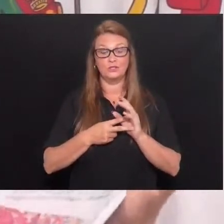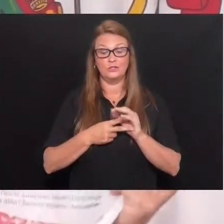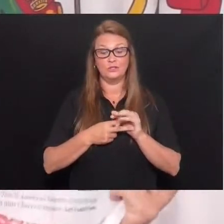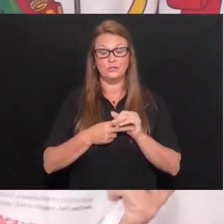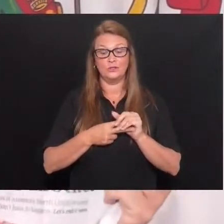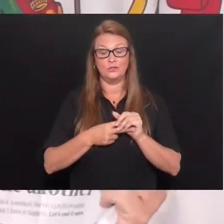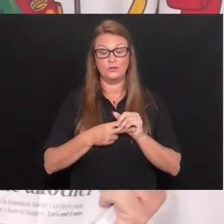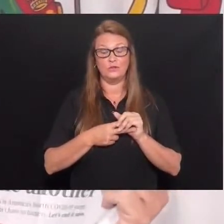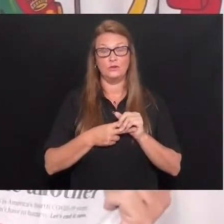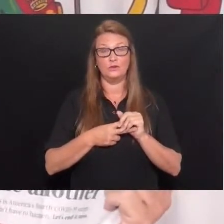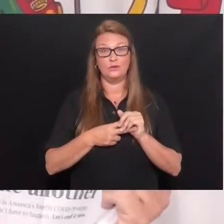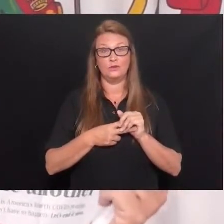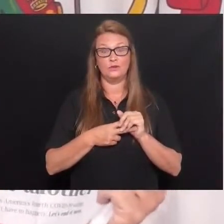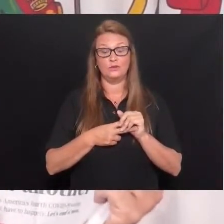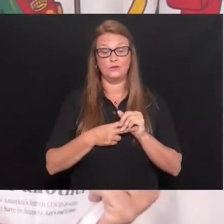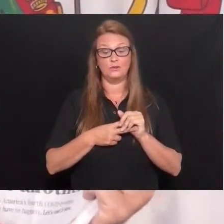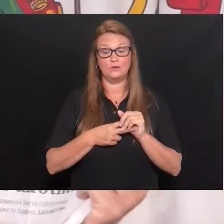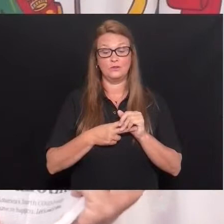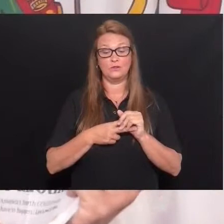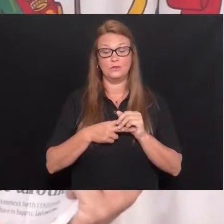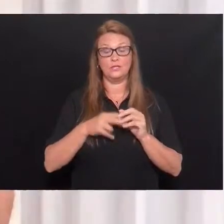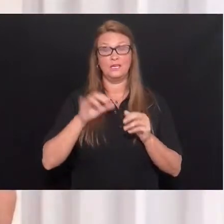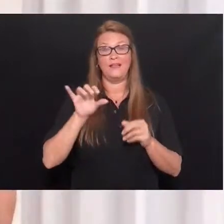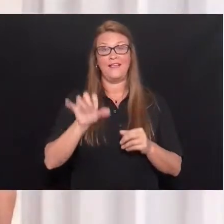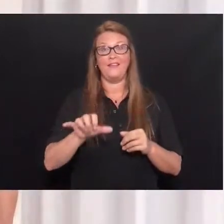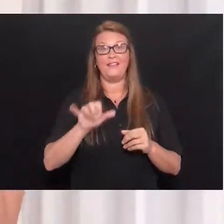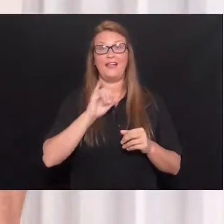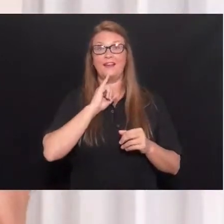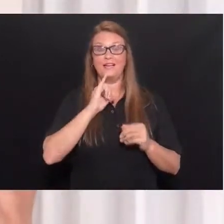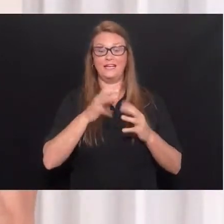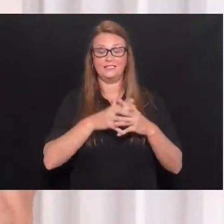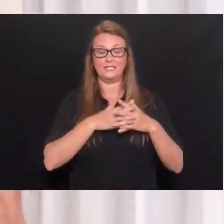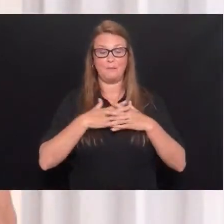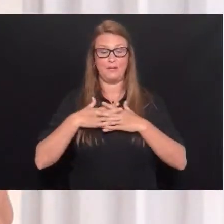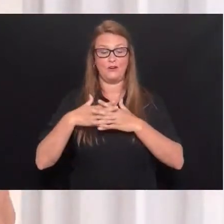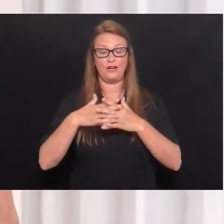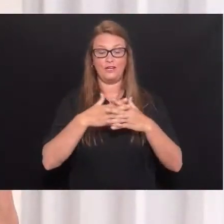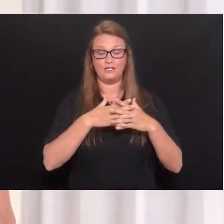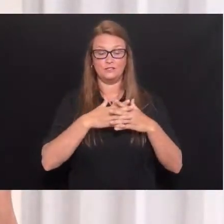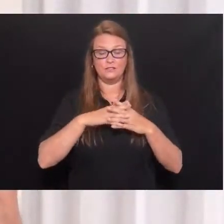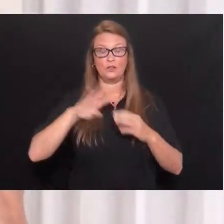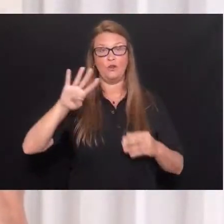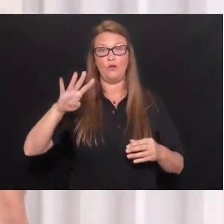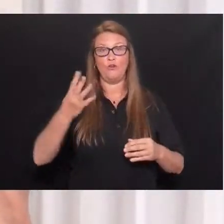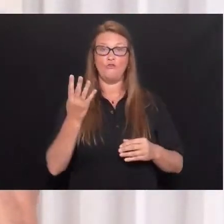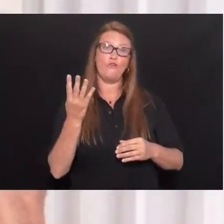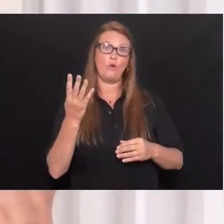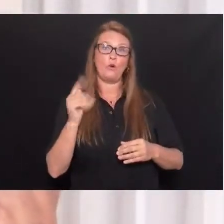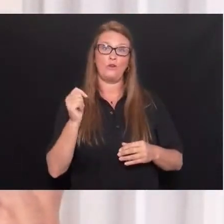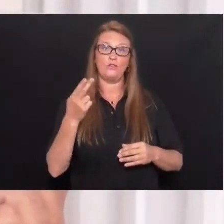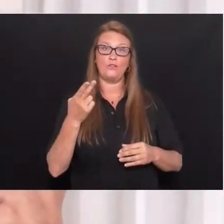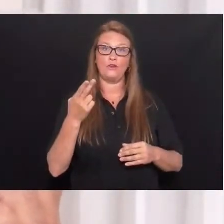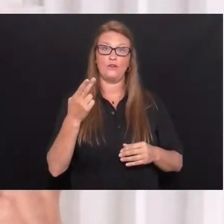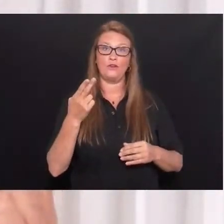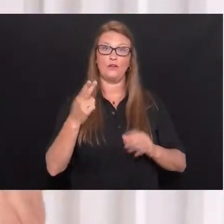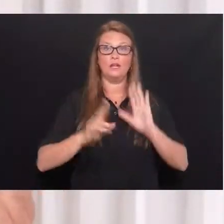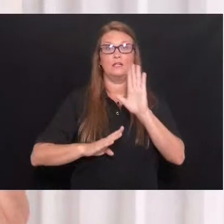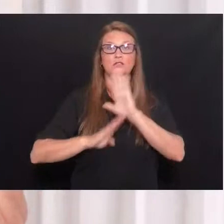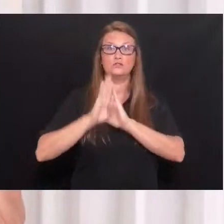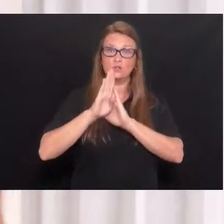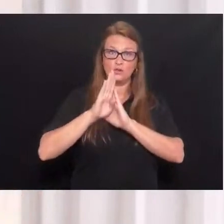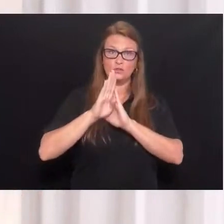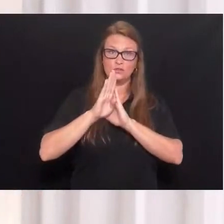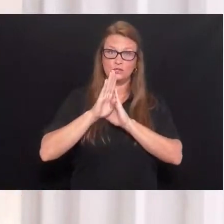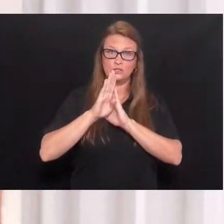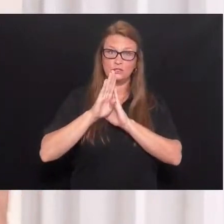says, this is America's 4th COVID-19 surge.